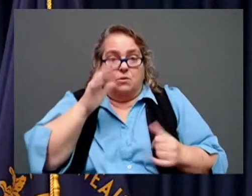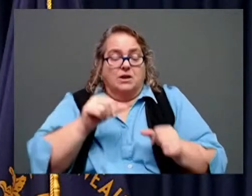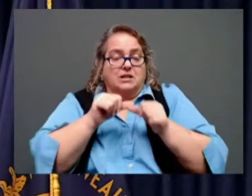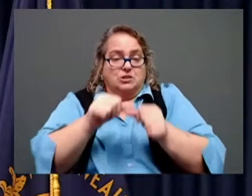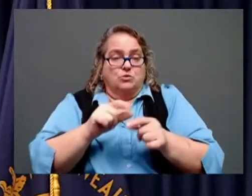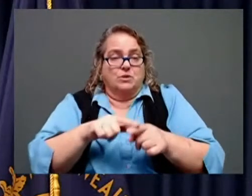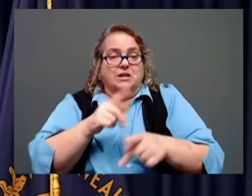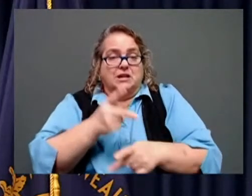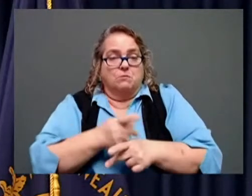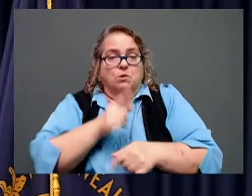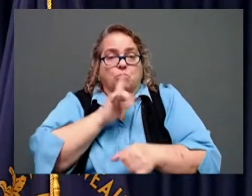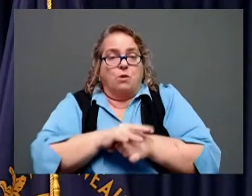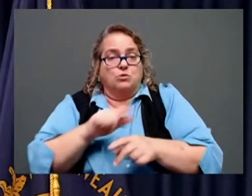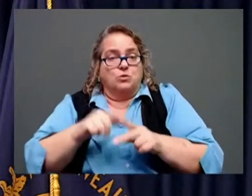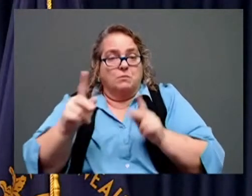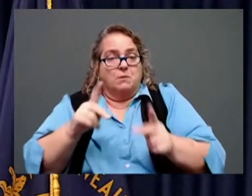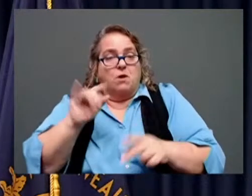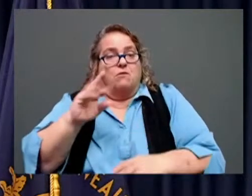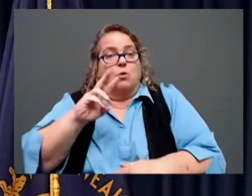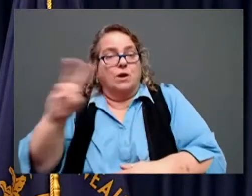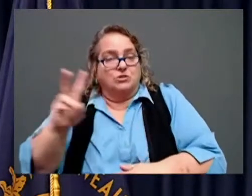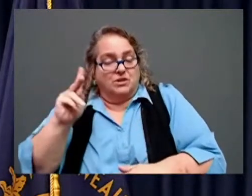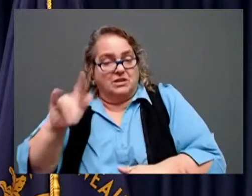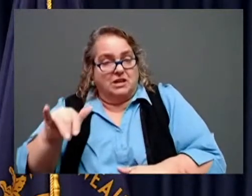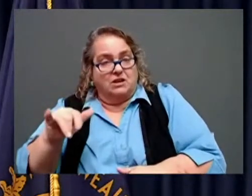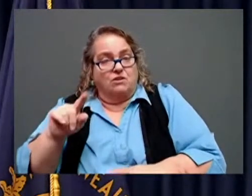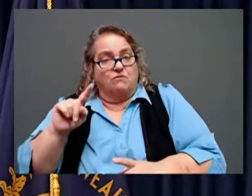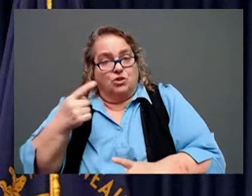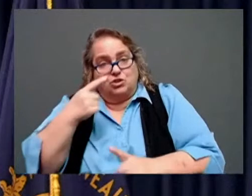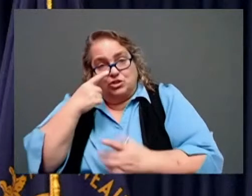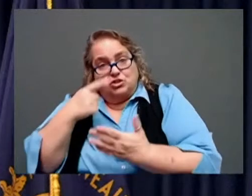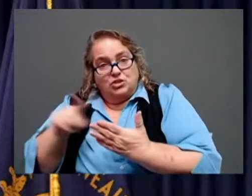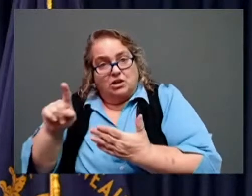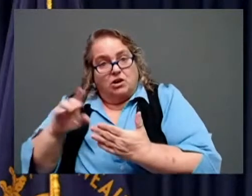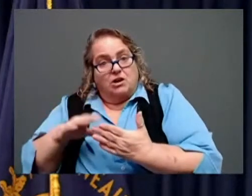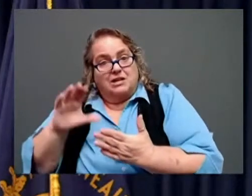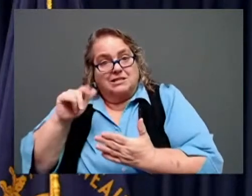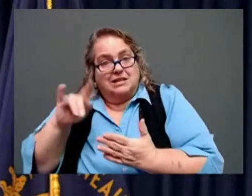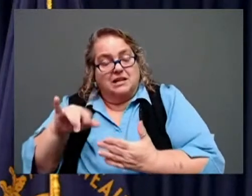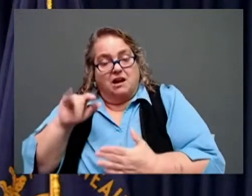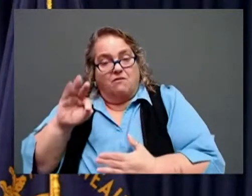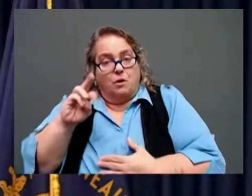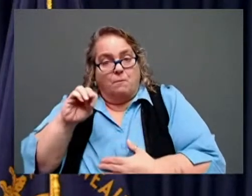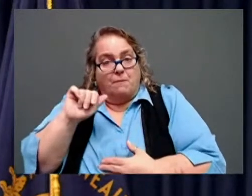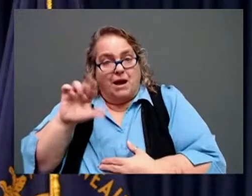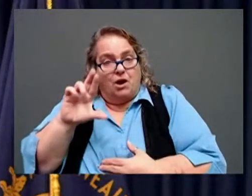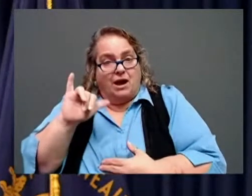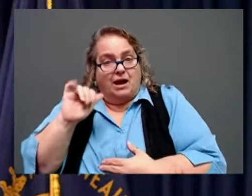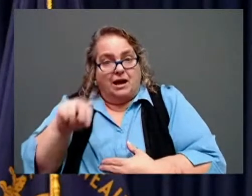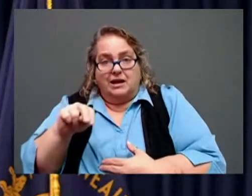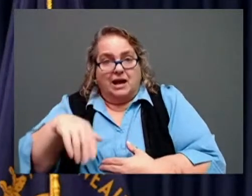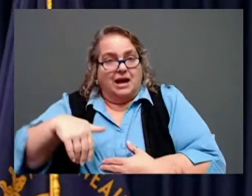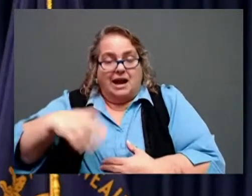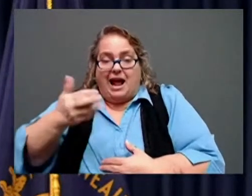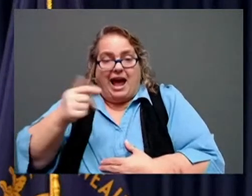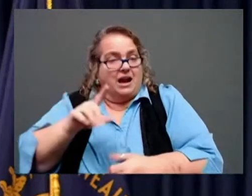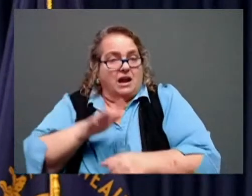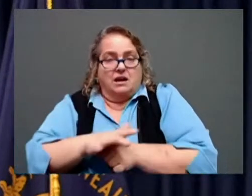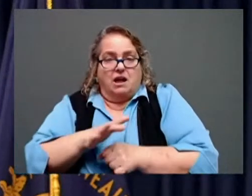promise to the people of Western Kentucky. First, checking in on the city of Marion, which hadn't had enough rain, and look at what's